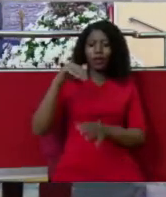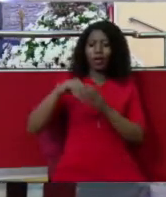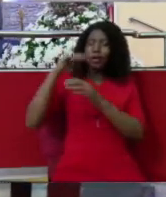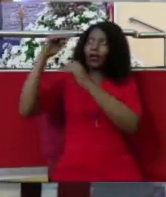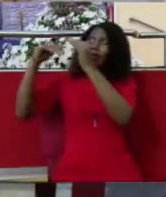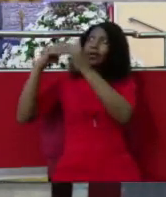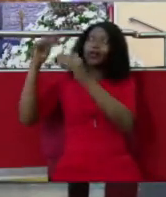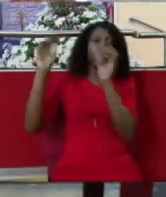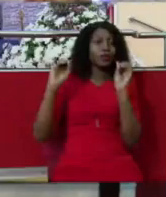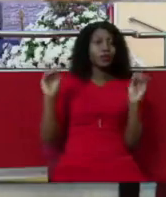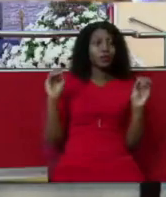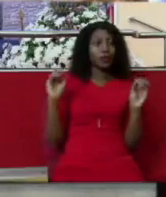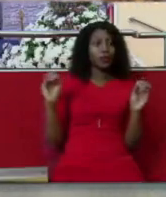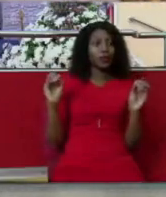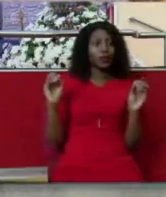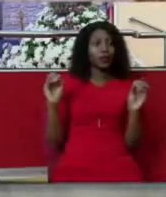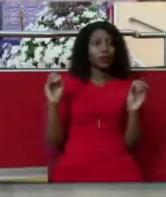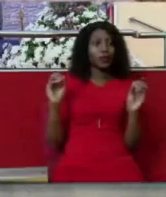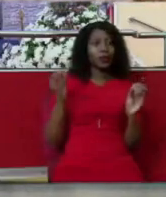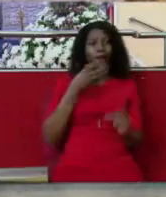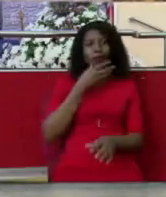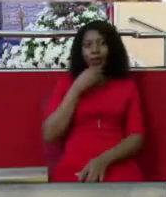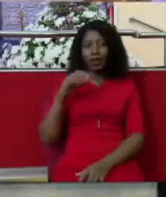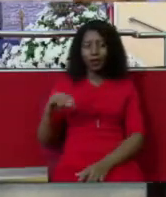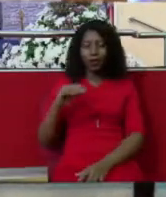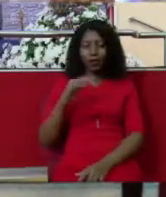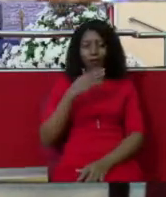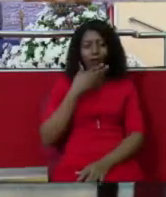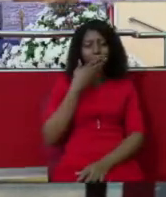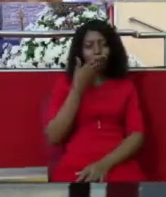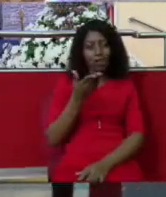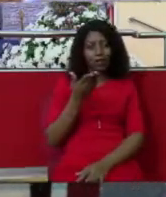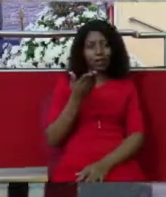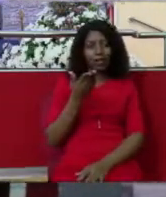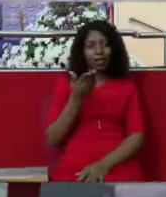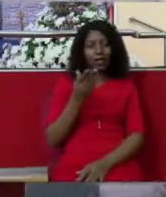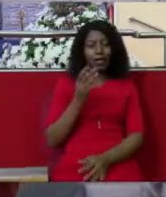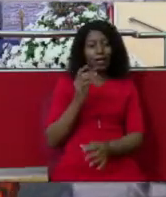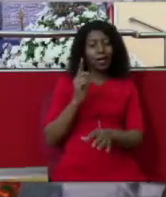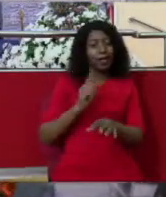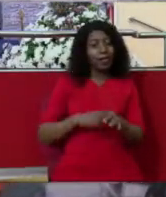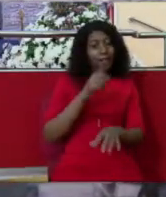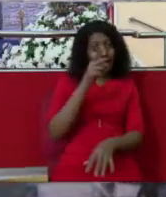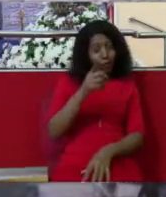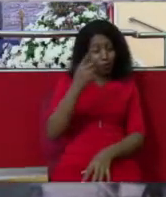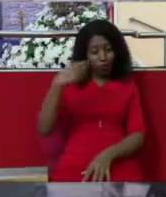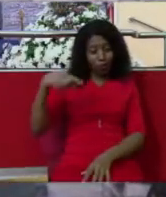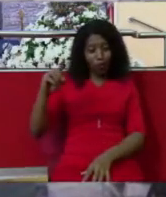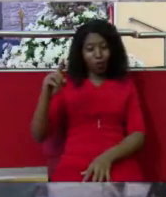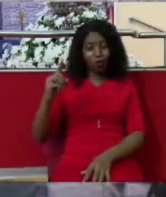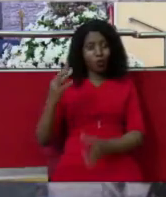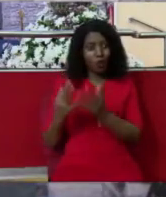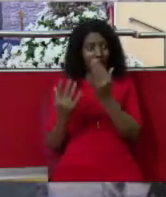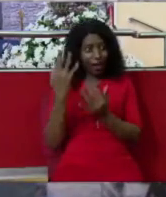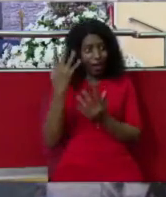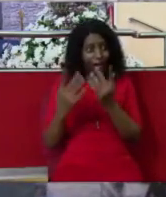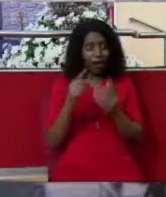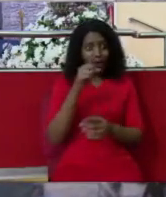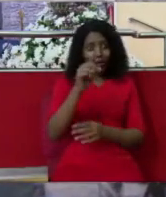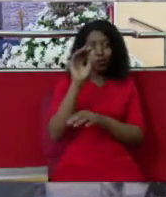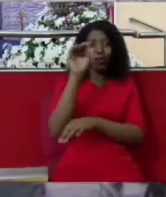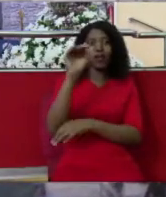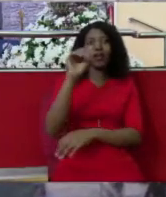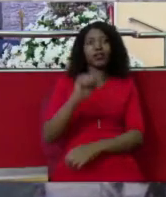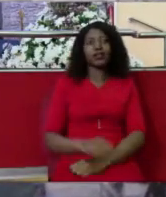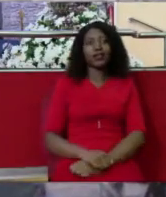Then the boy said, kijana akasema, then when you go to hell, you'll ask him. Ukienda pale kuzimuni utamuuliza.